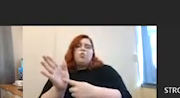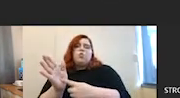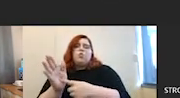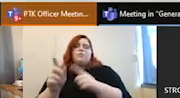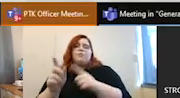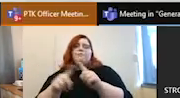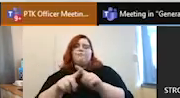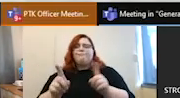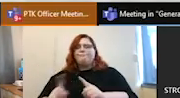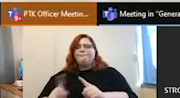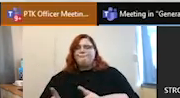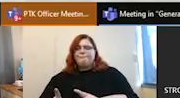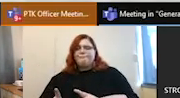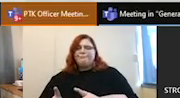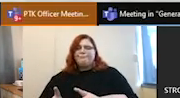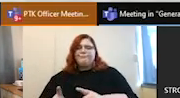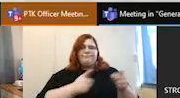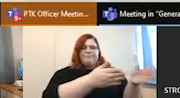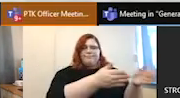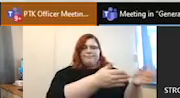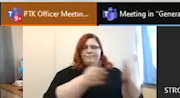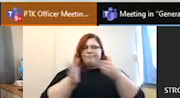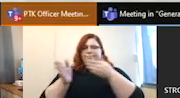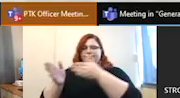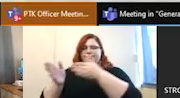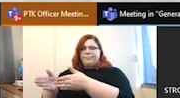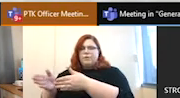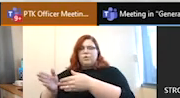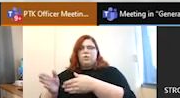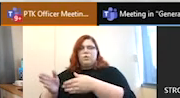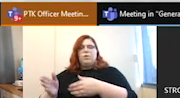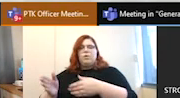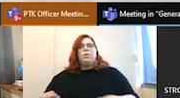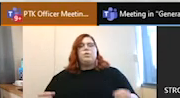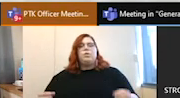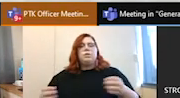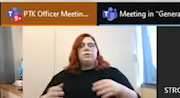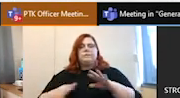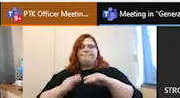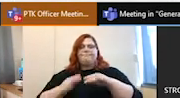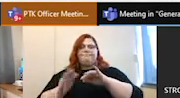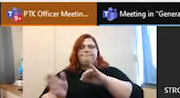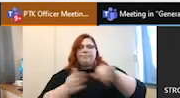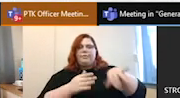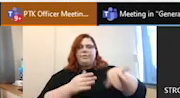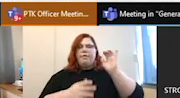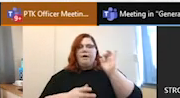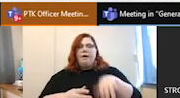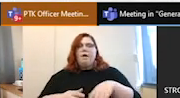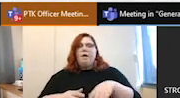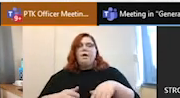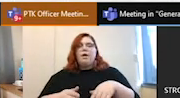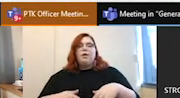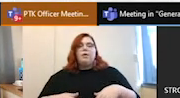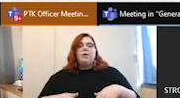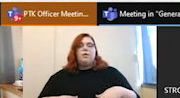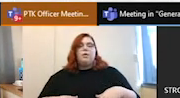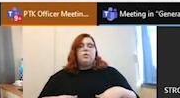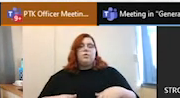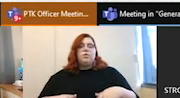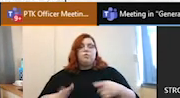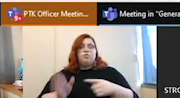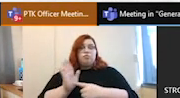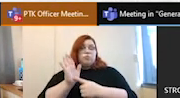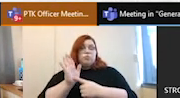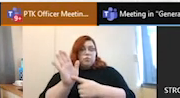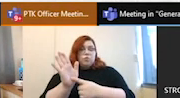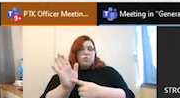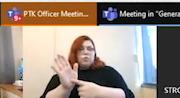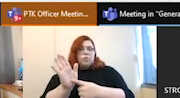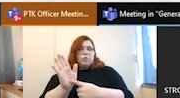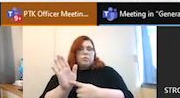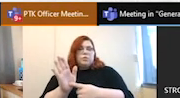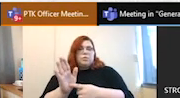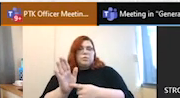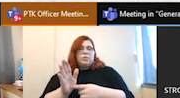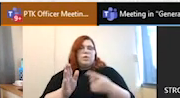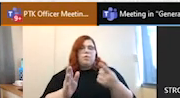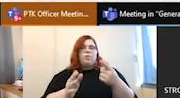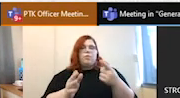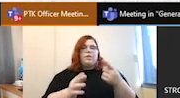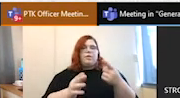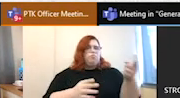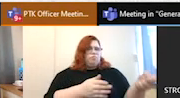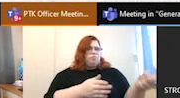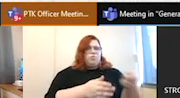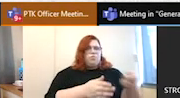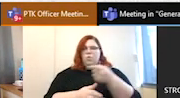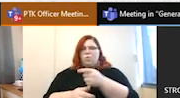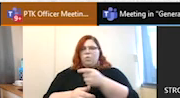spectrum is to we're going to skip that one here, to show you how each of them work. So this one is